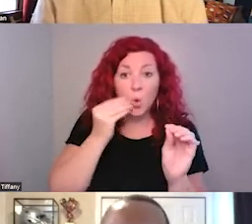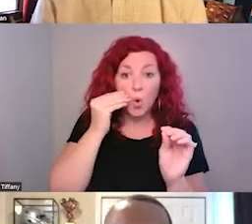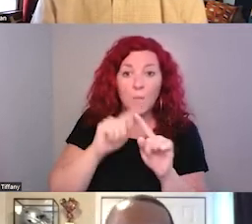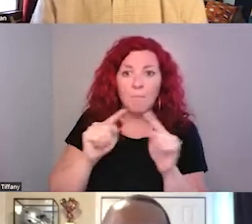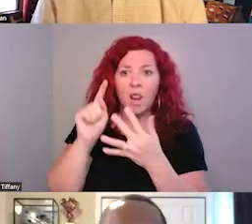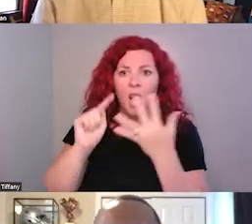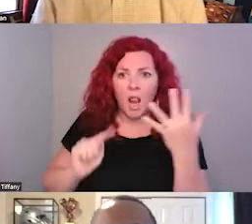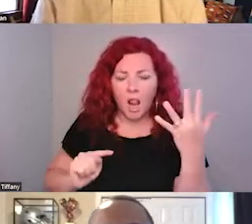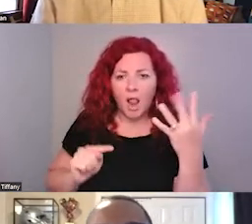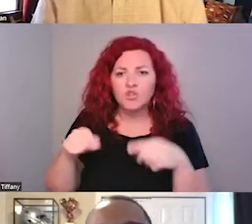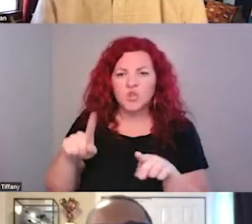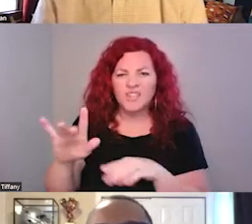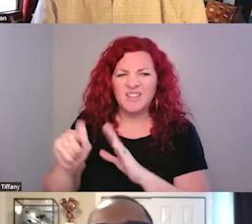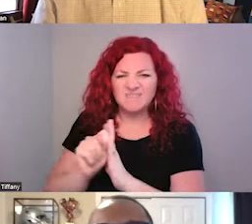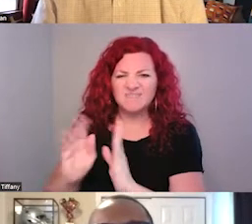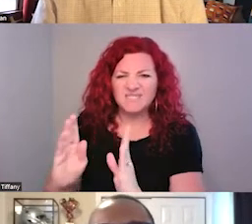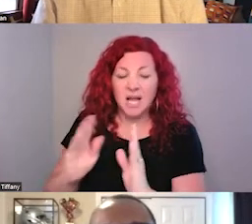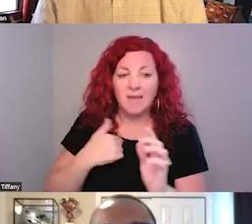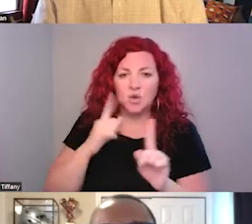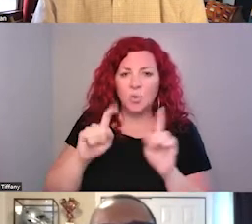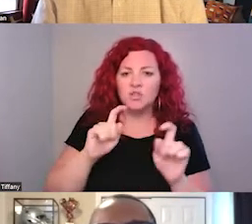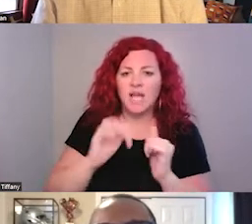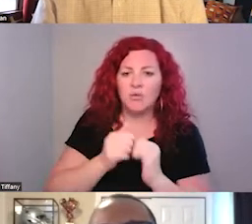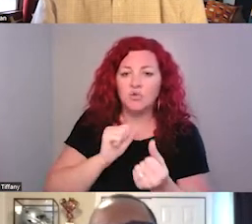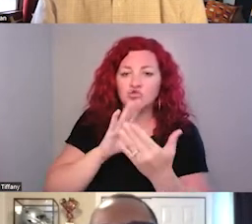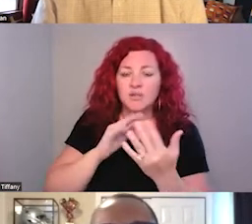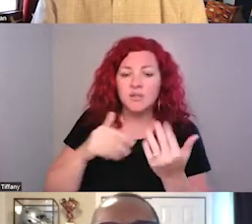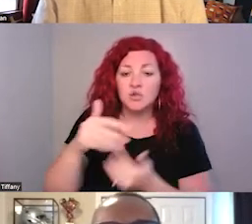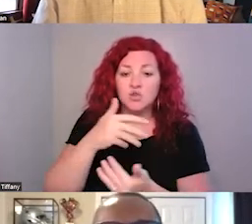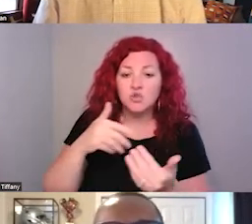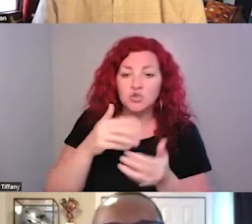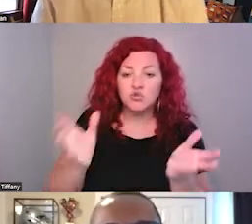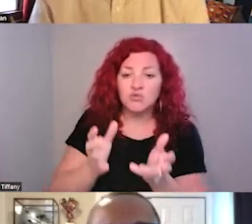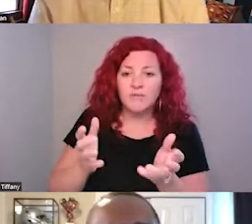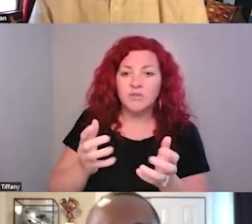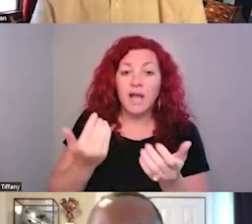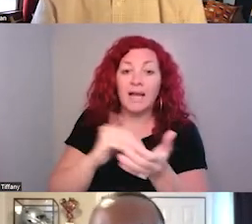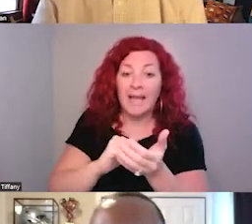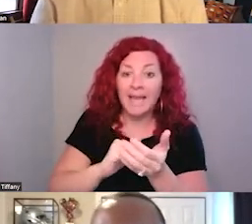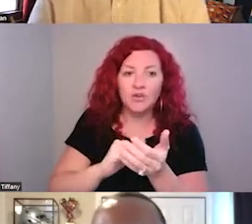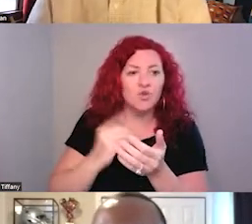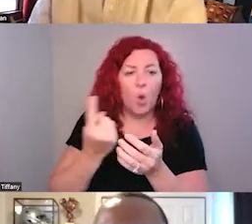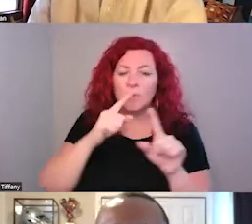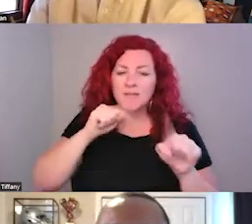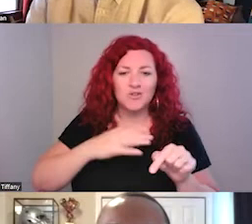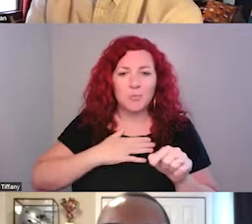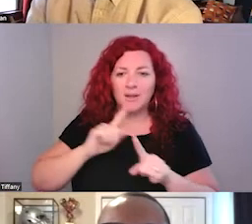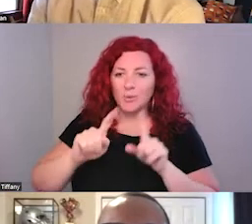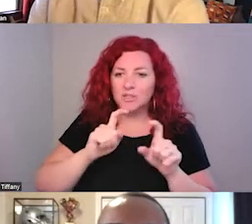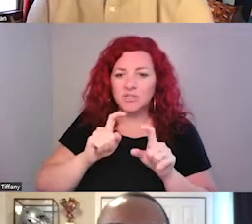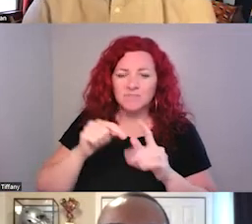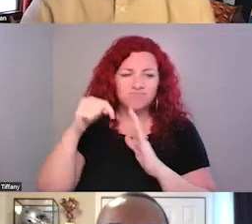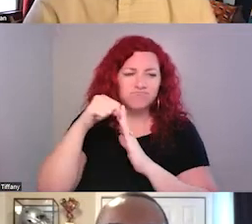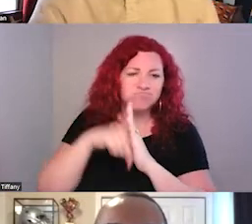on with them at the time. I had questions about how you address the social drivers, and time again, you address those questions. So such a